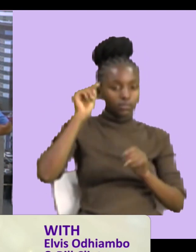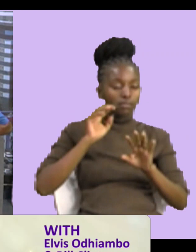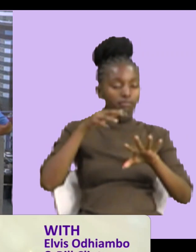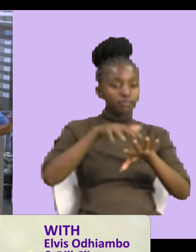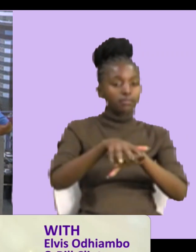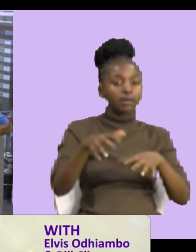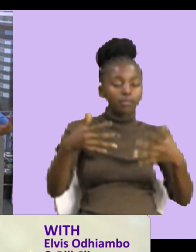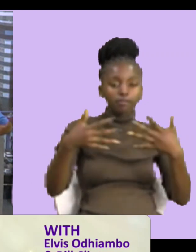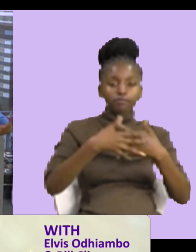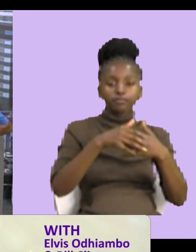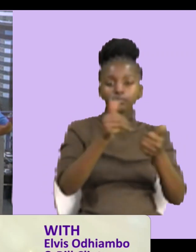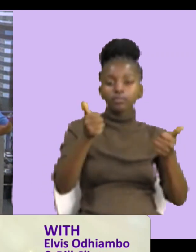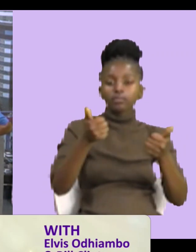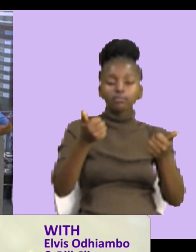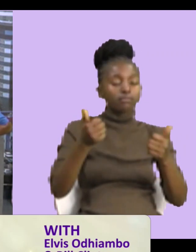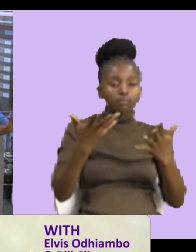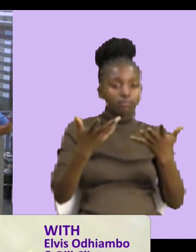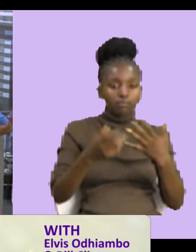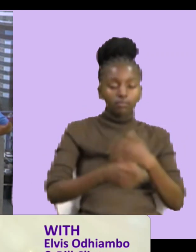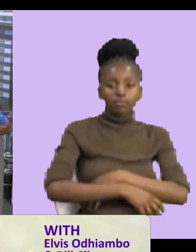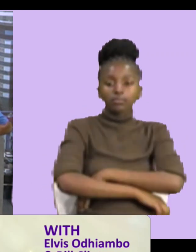far?